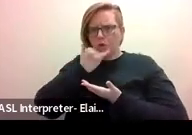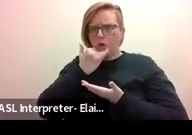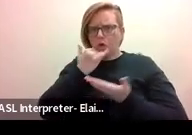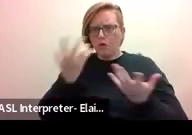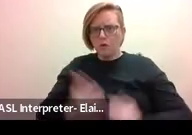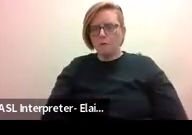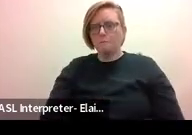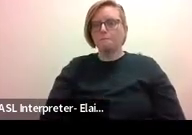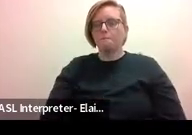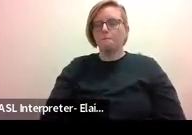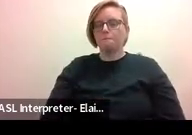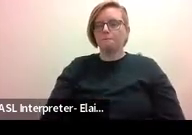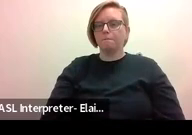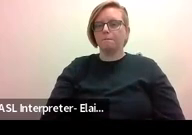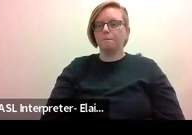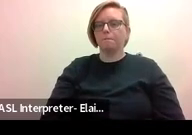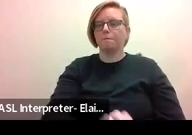this?